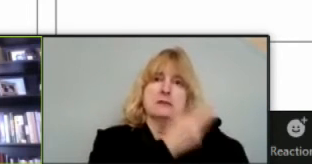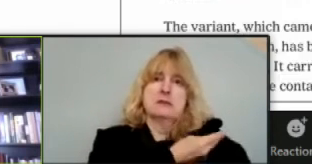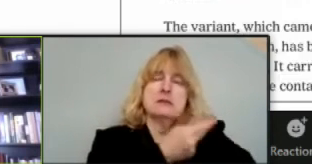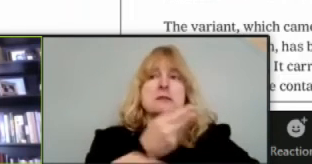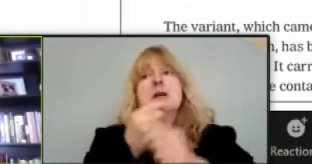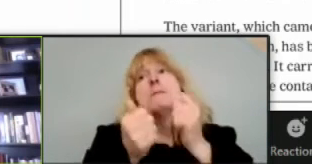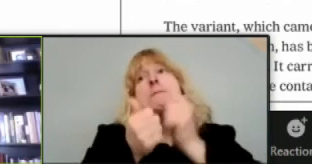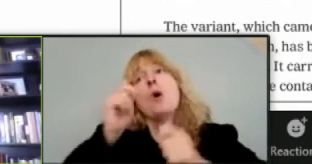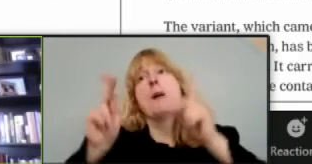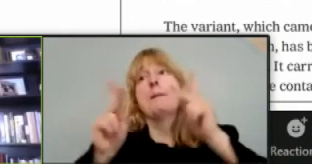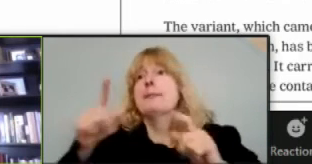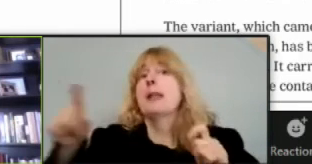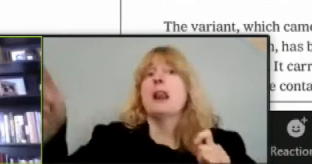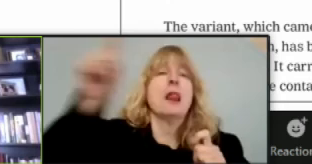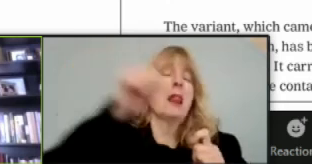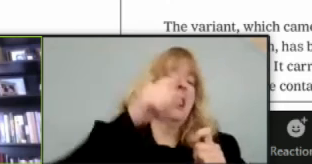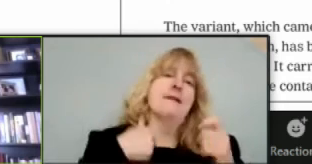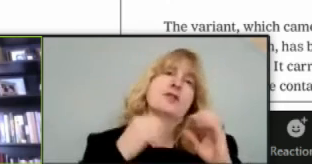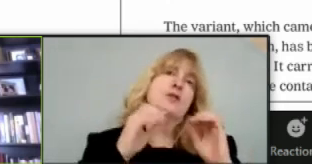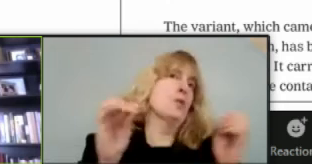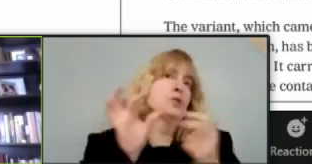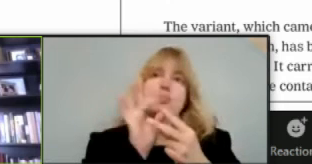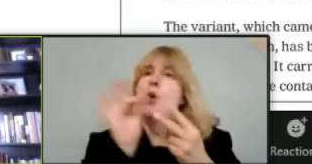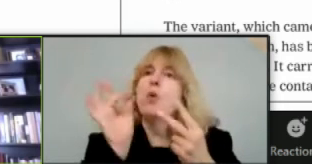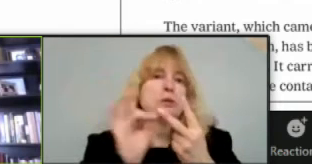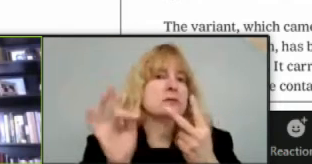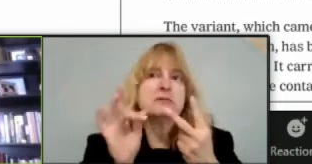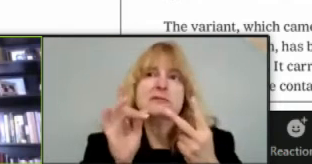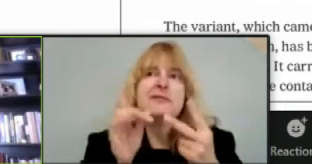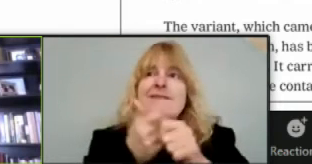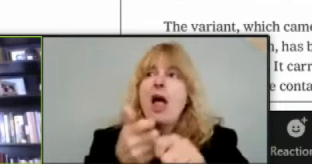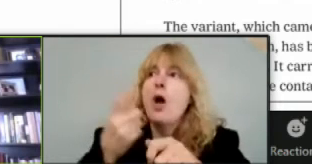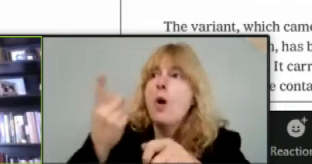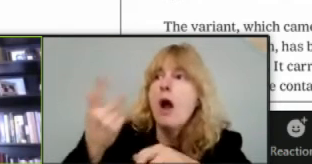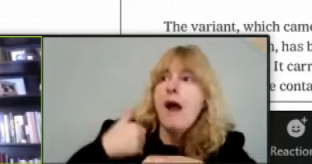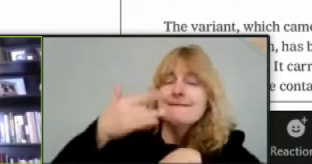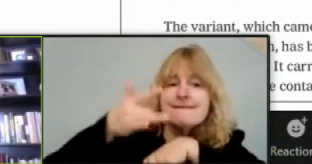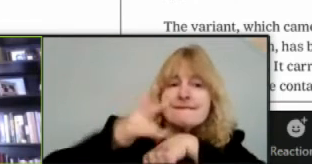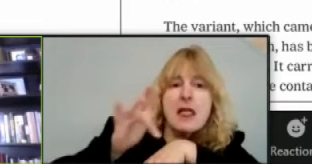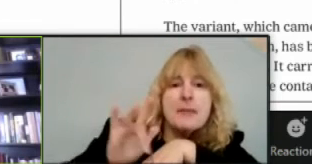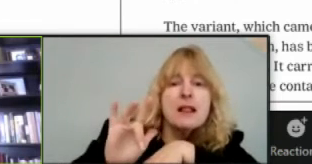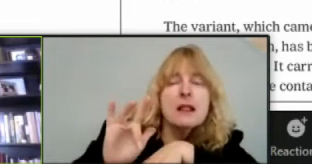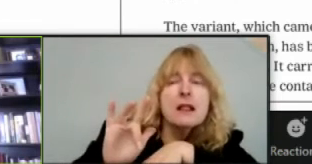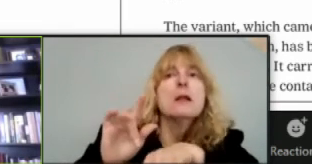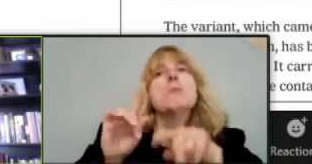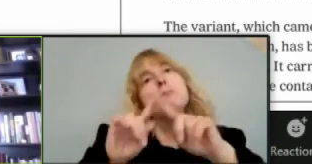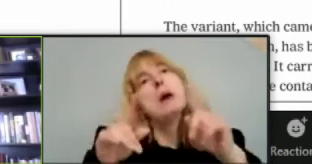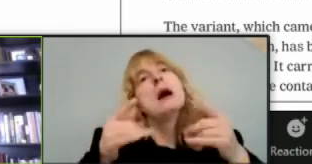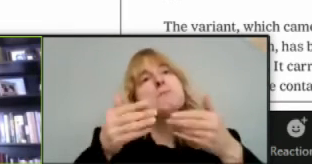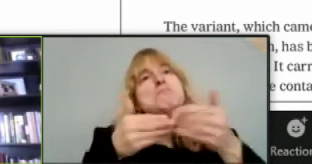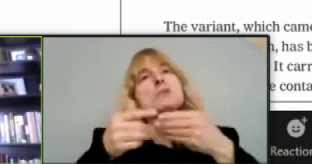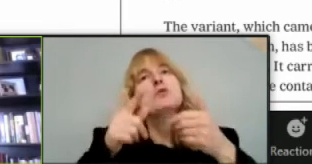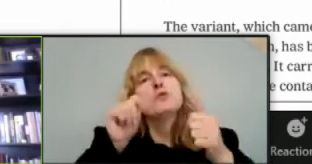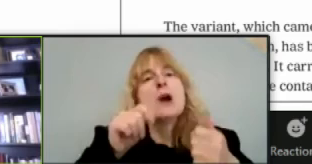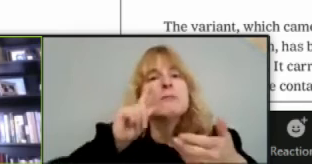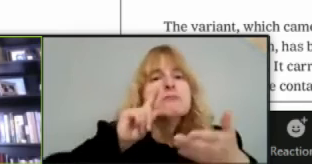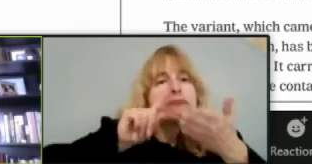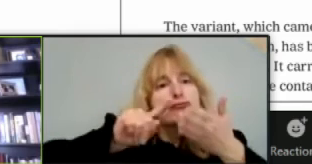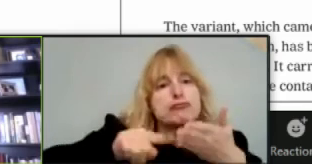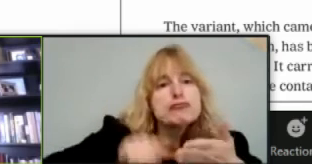to what they take. This is simply to say that the things that we think about when we're making vaccines are safety and